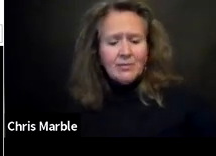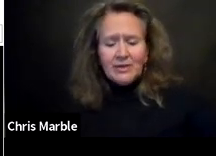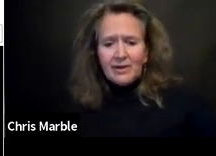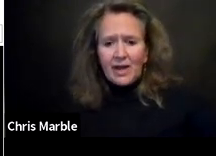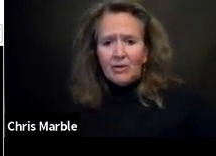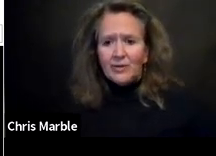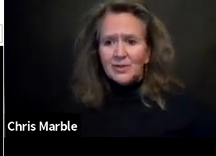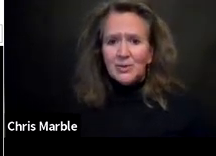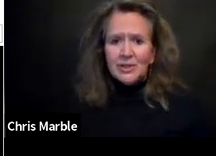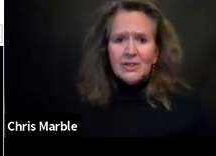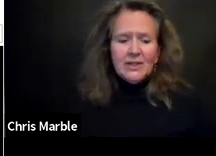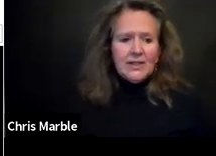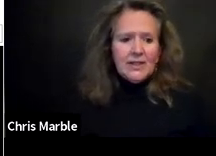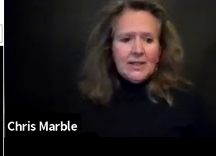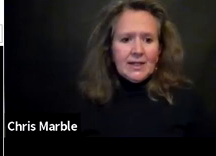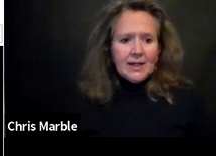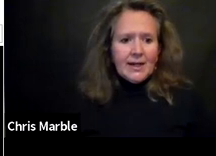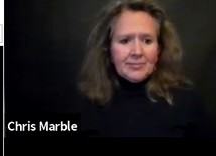That can be a very helpful tool.